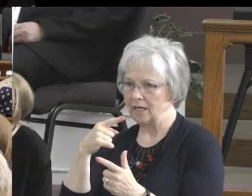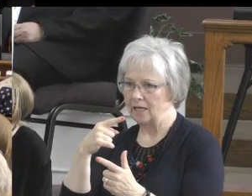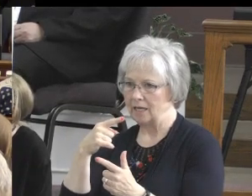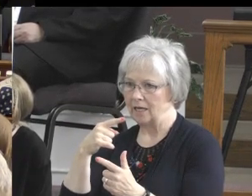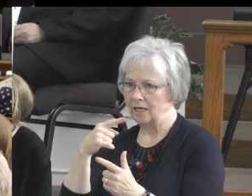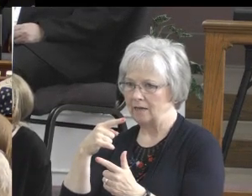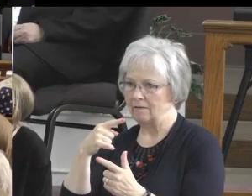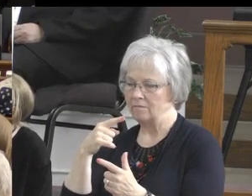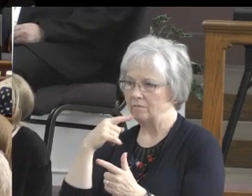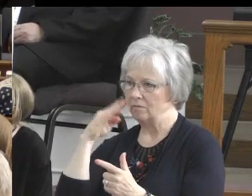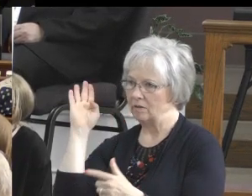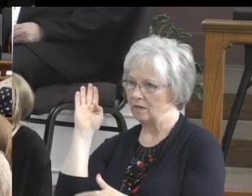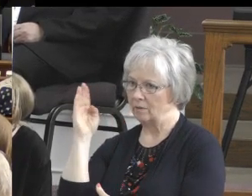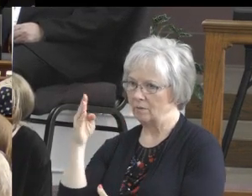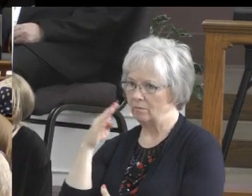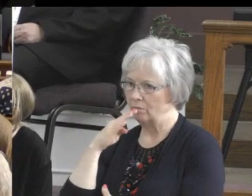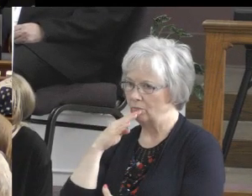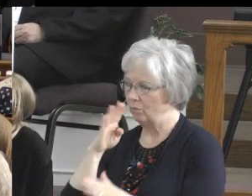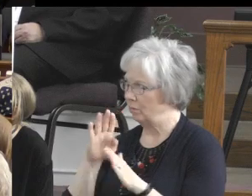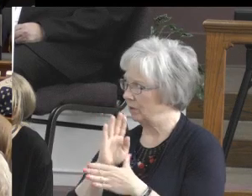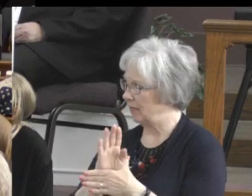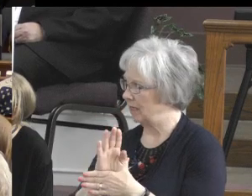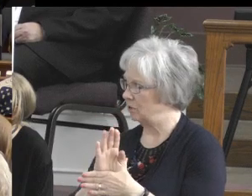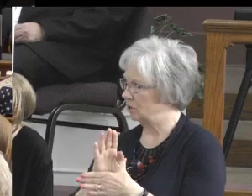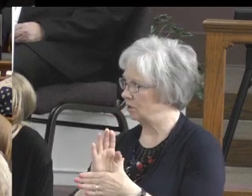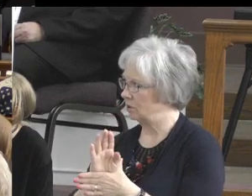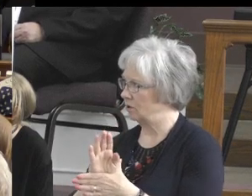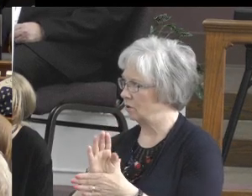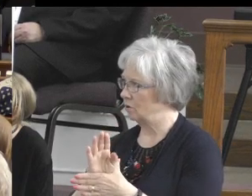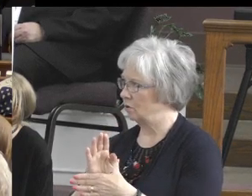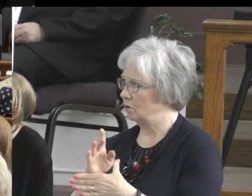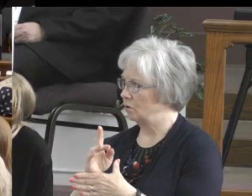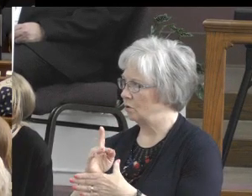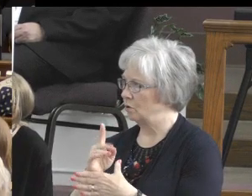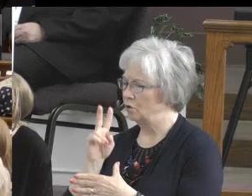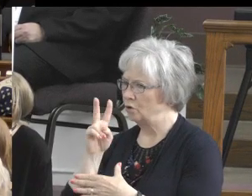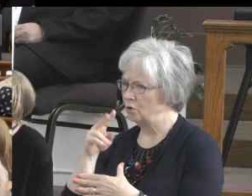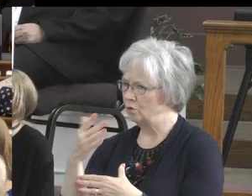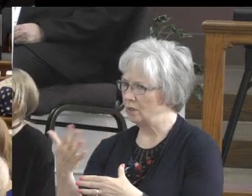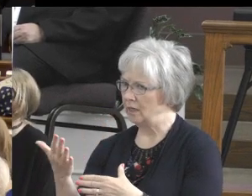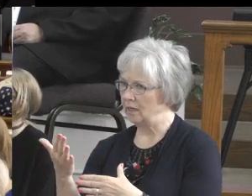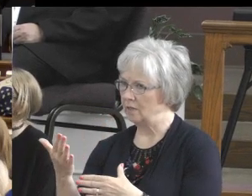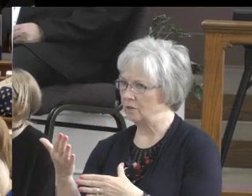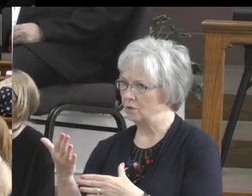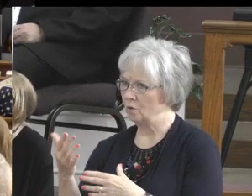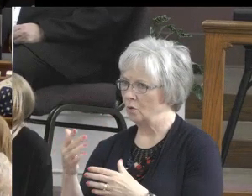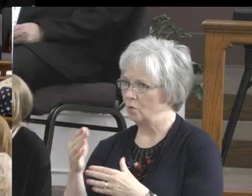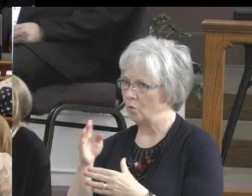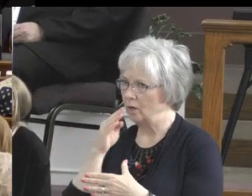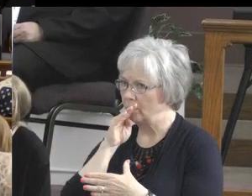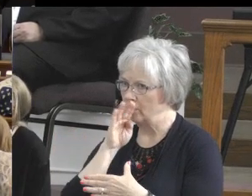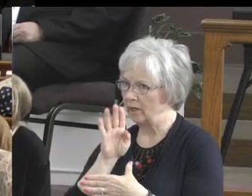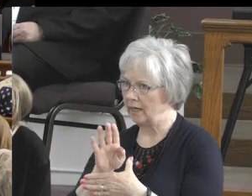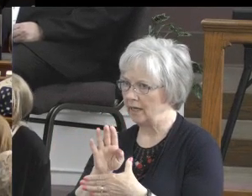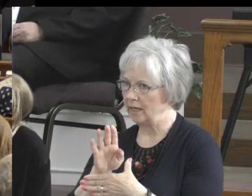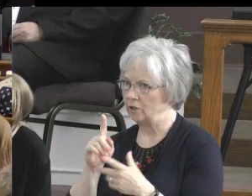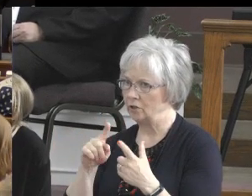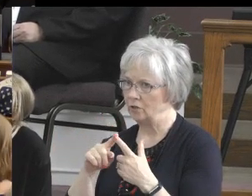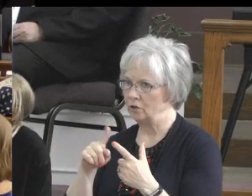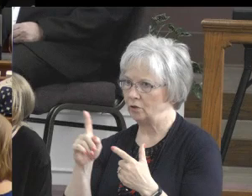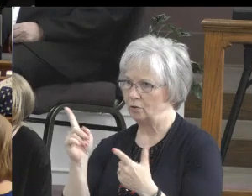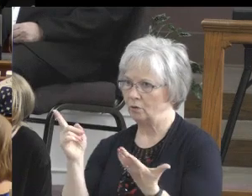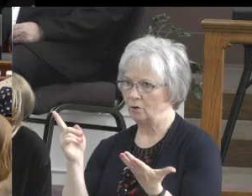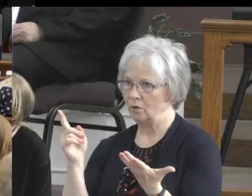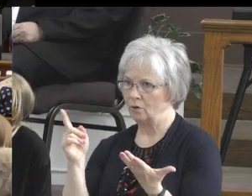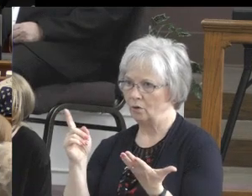allegiance to the flag. We said that a few minutes ago. But there are two things that we pledge allegiance to